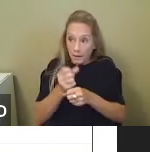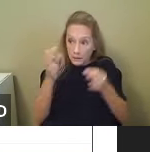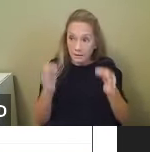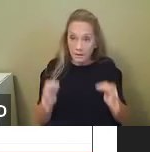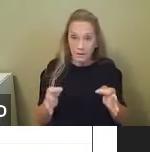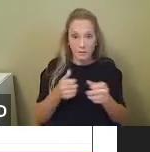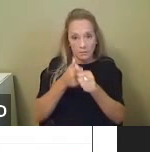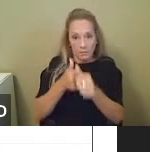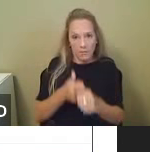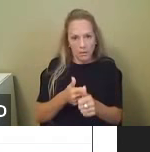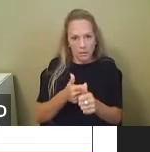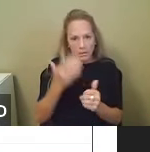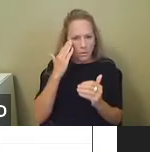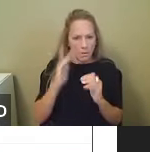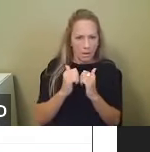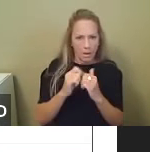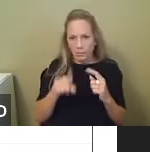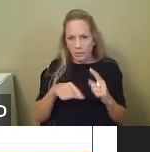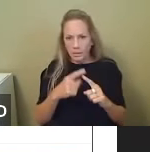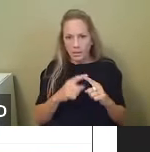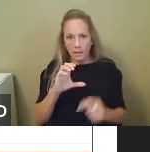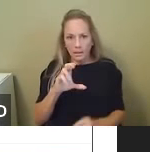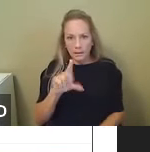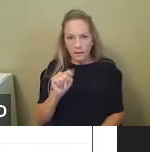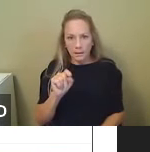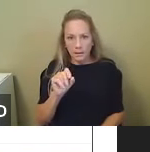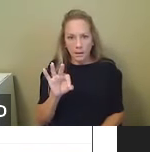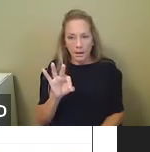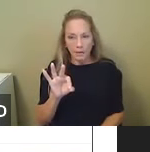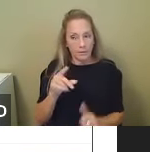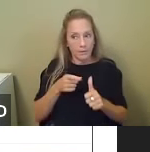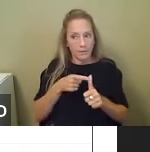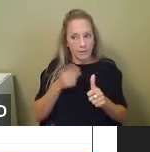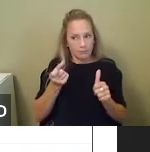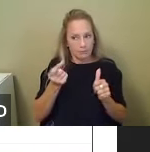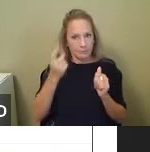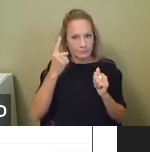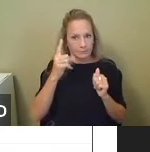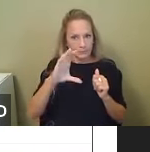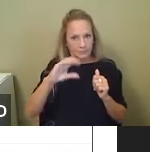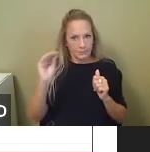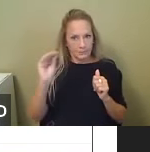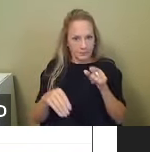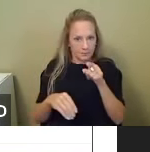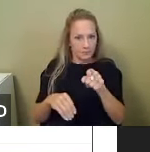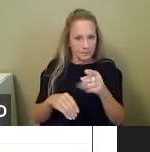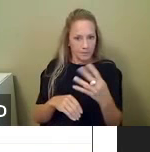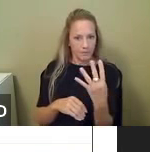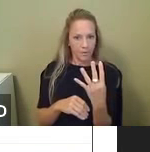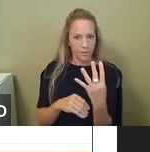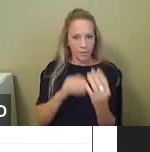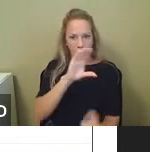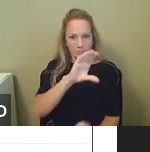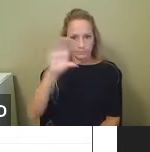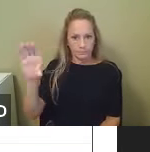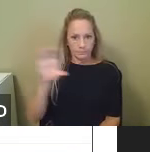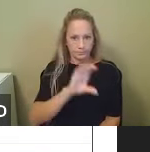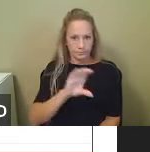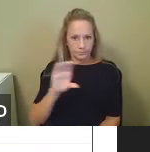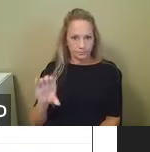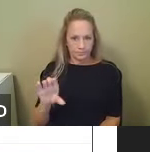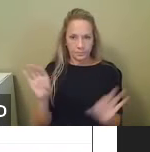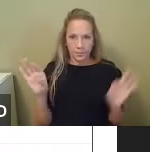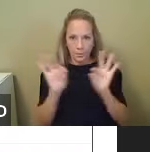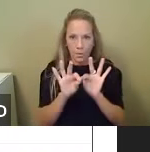on cutoffs needs to make sure that they understand the significance of these four quadrants, these 4